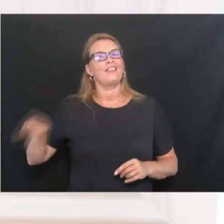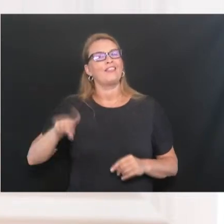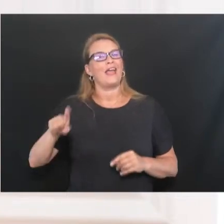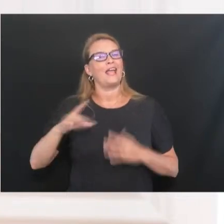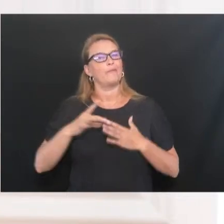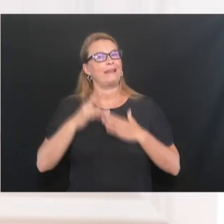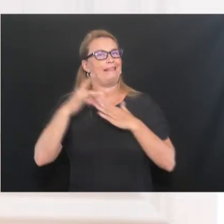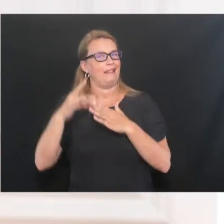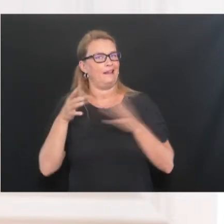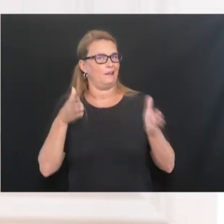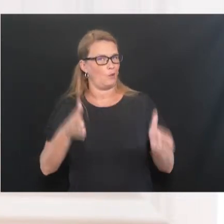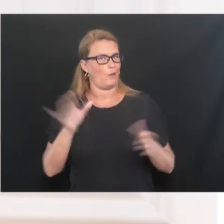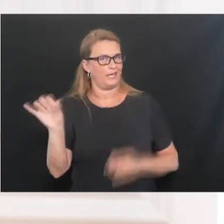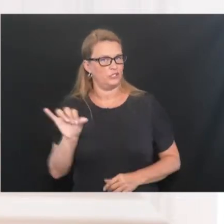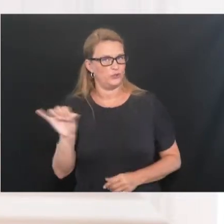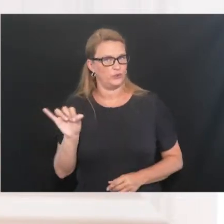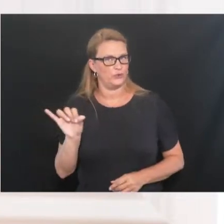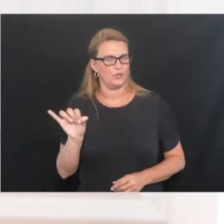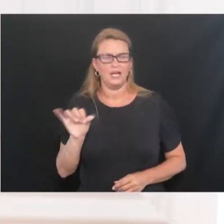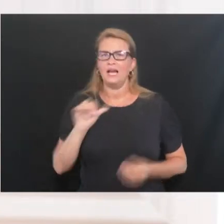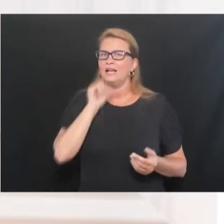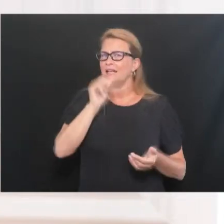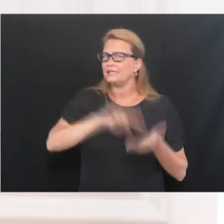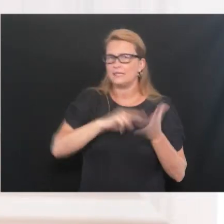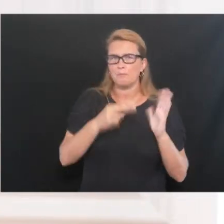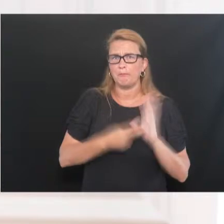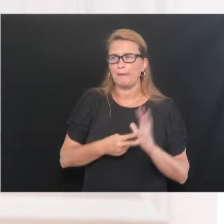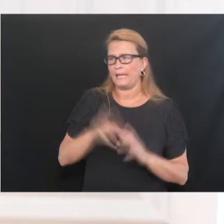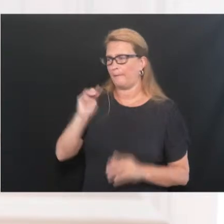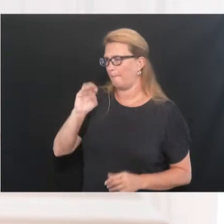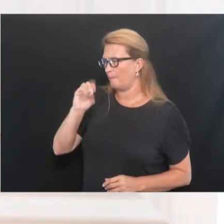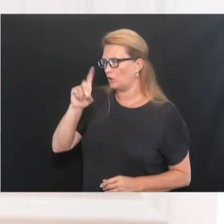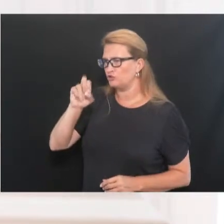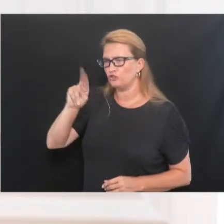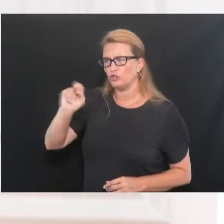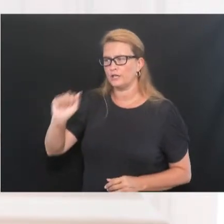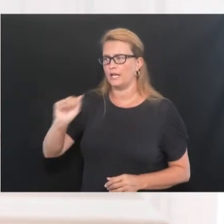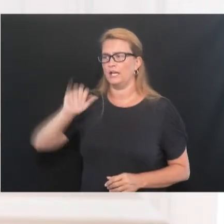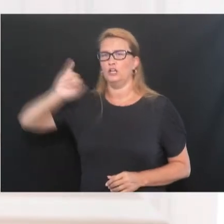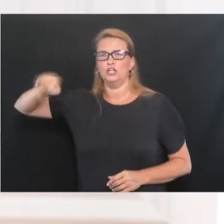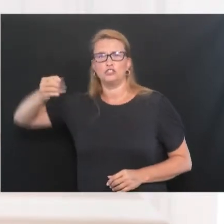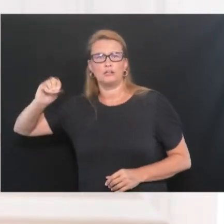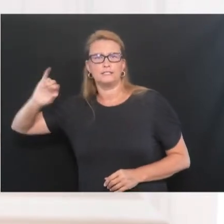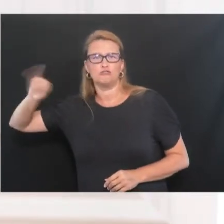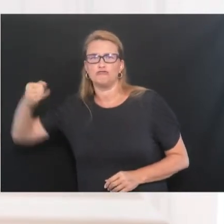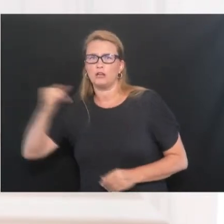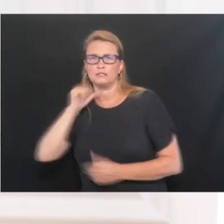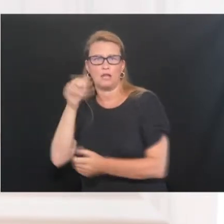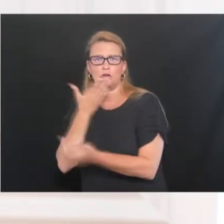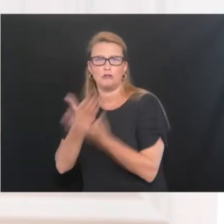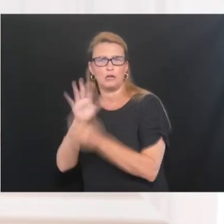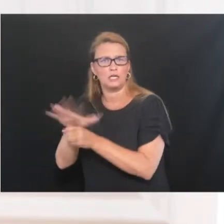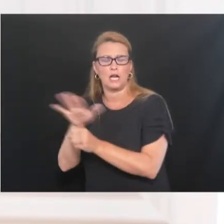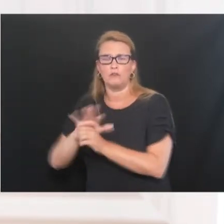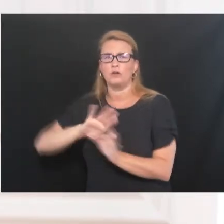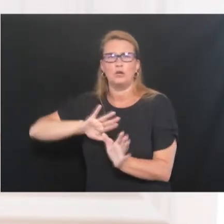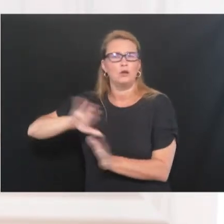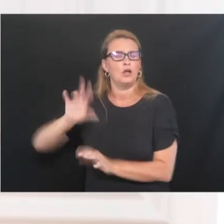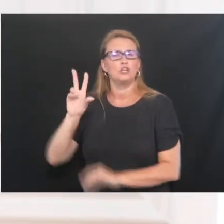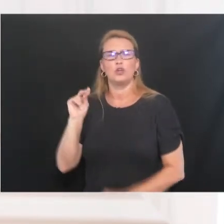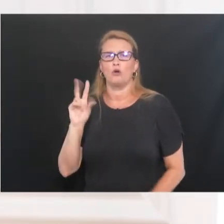leading, but certainly that's not to diminish or take away at all from Moderna or Johnson & Johnson, the other two